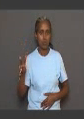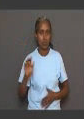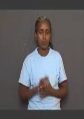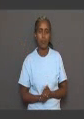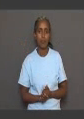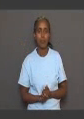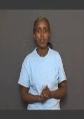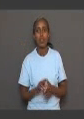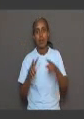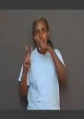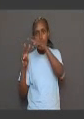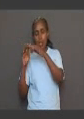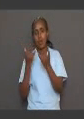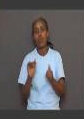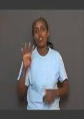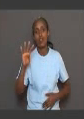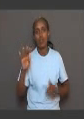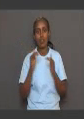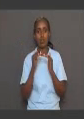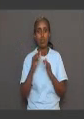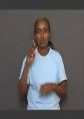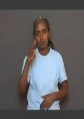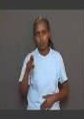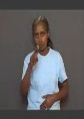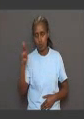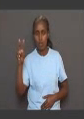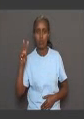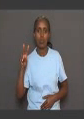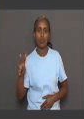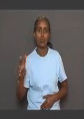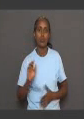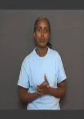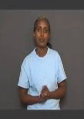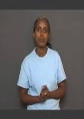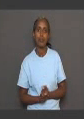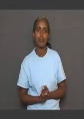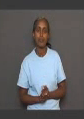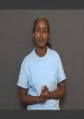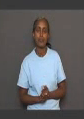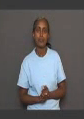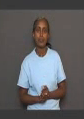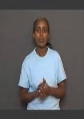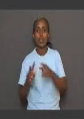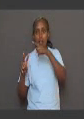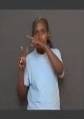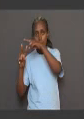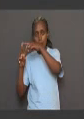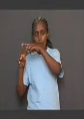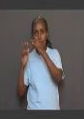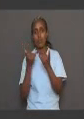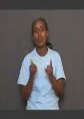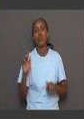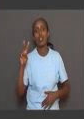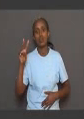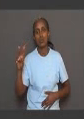is 2. Of pi over 4 is the square root of 2. Of